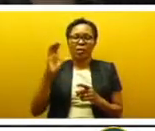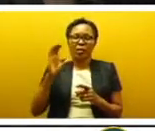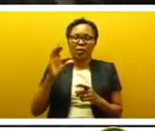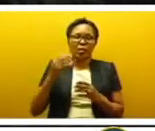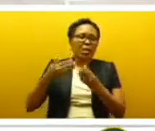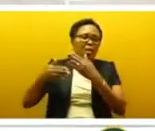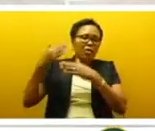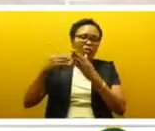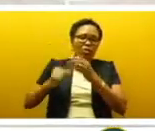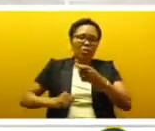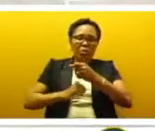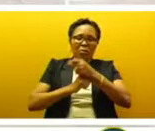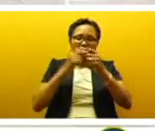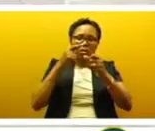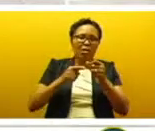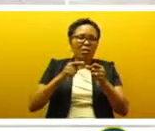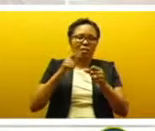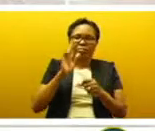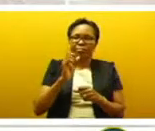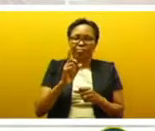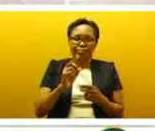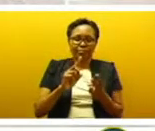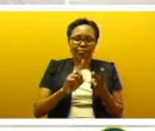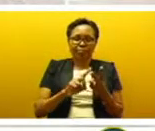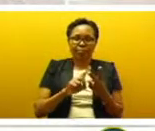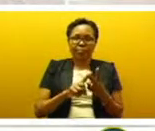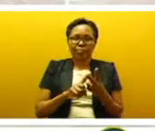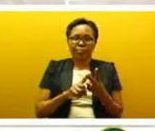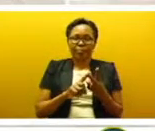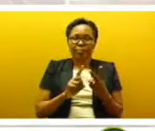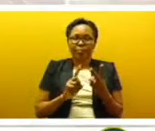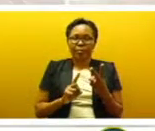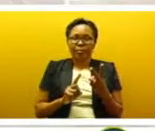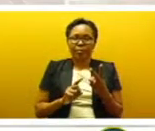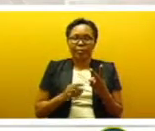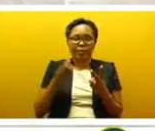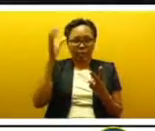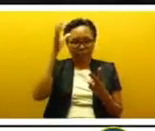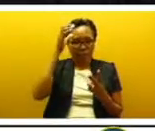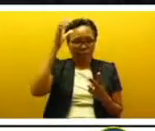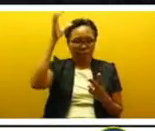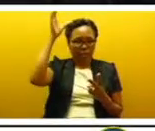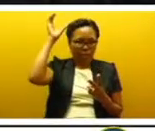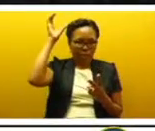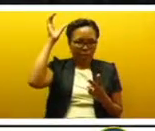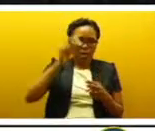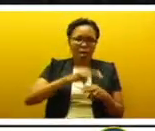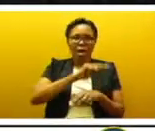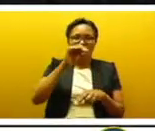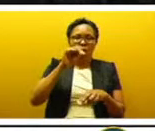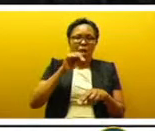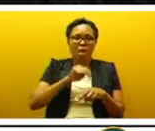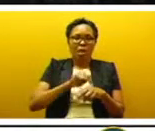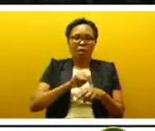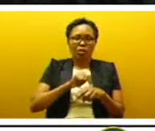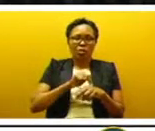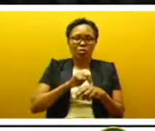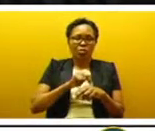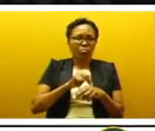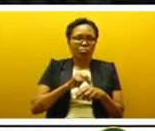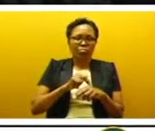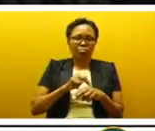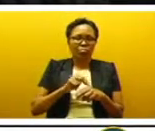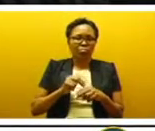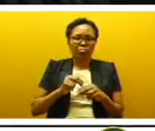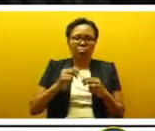conclusion. Second thing he said, B, Wafula Chebukati is a national hero. I don't have to say anything on